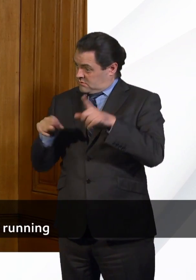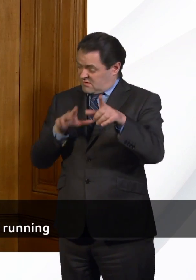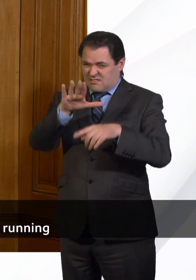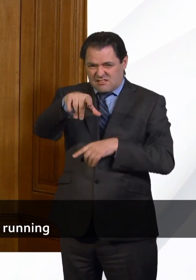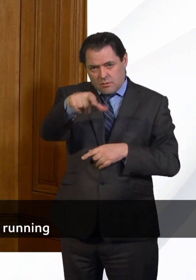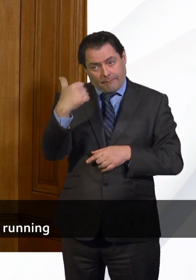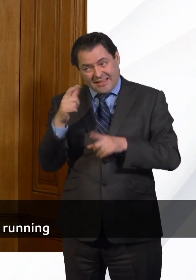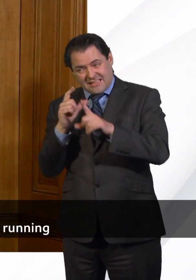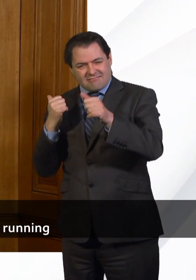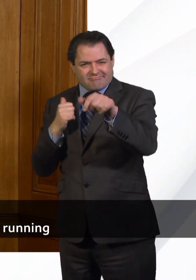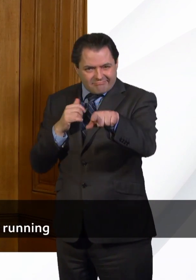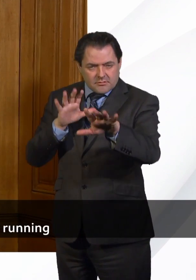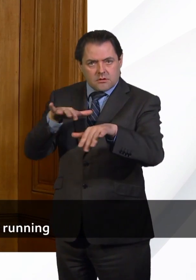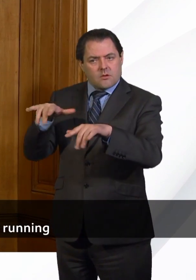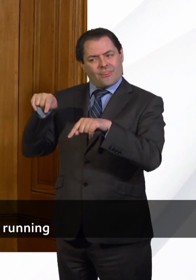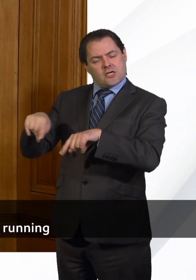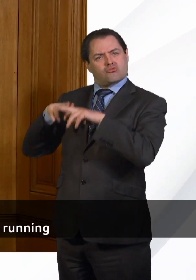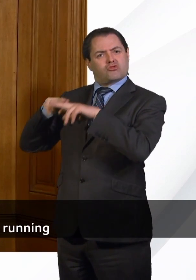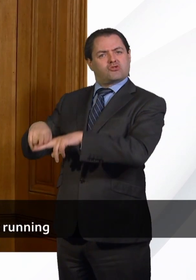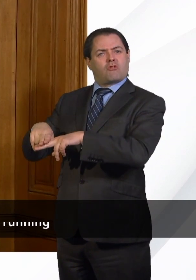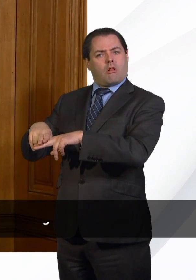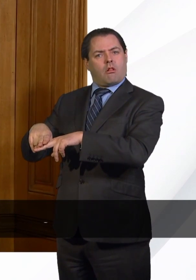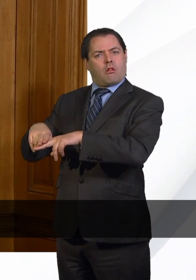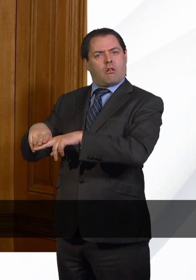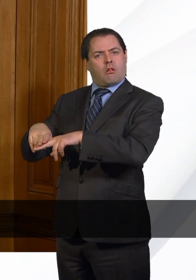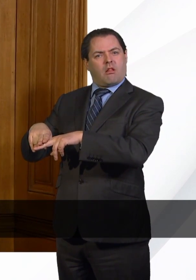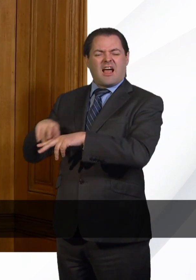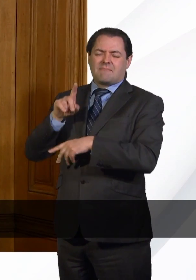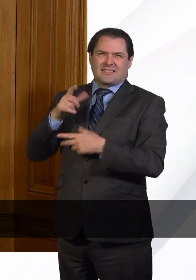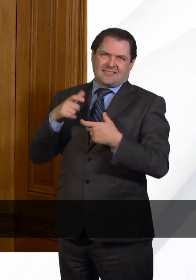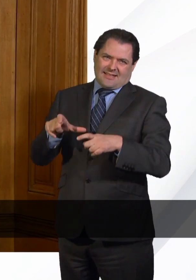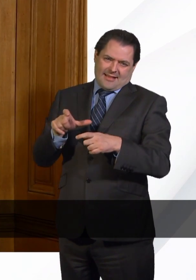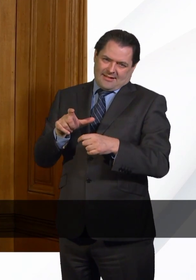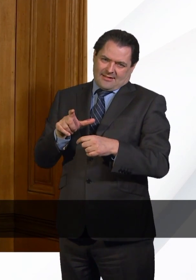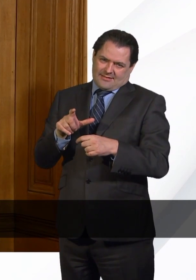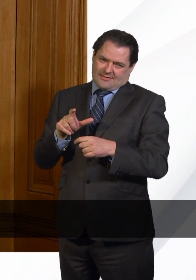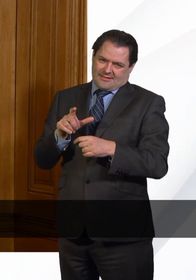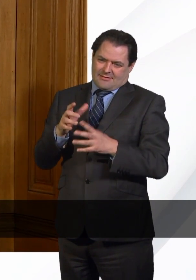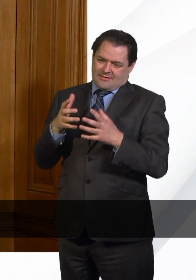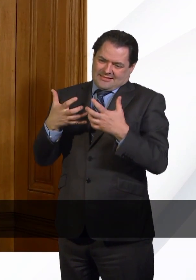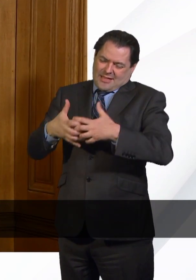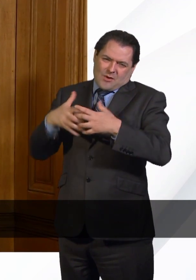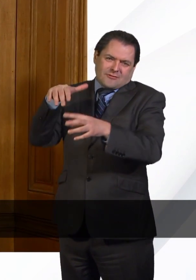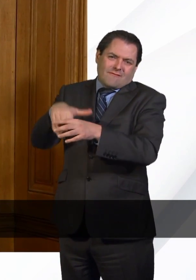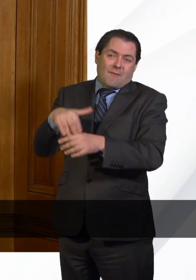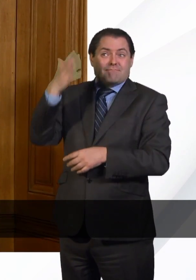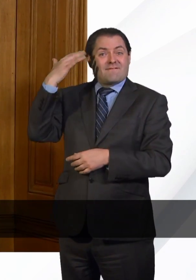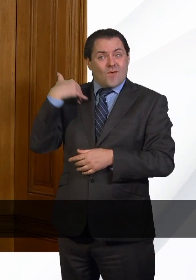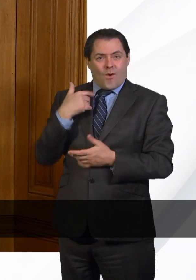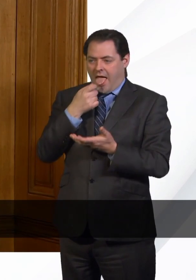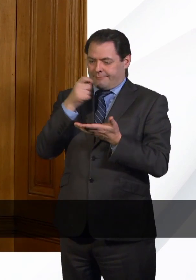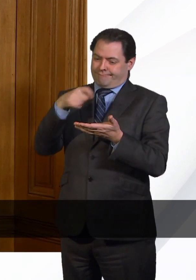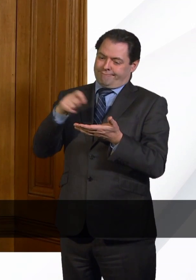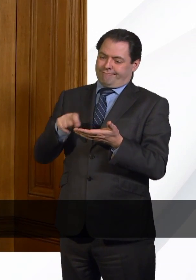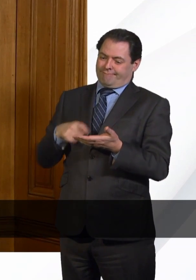people call traditional contact tracing isn't very traditional anymore. It's quite highly technical. So we've developed a web-based